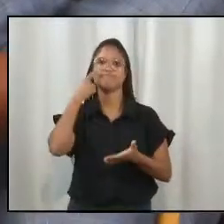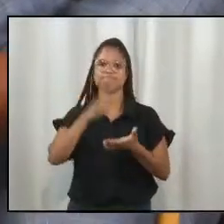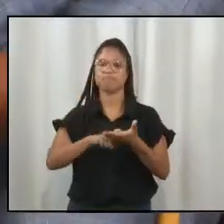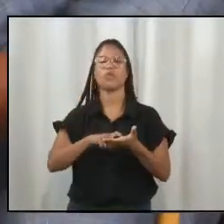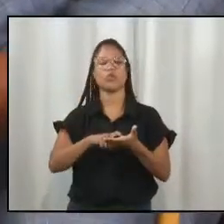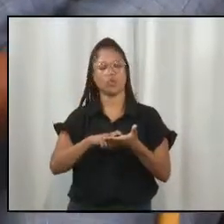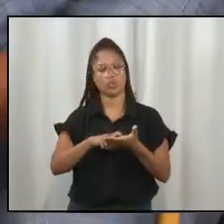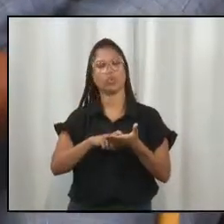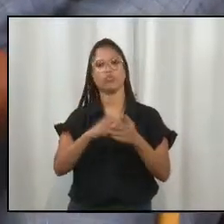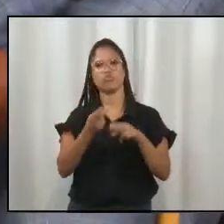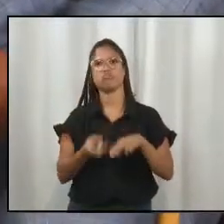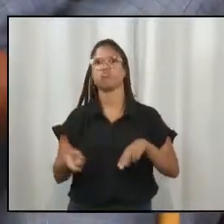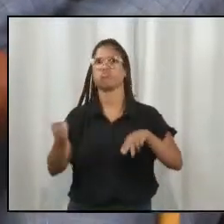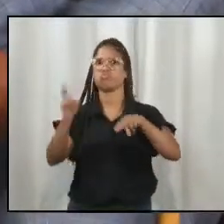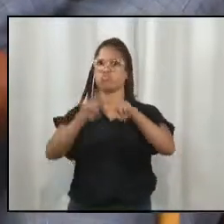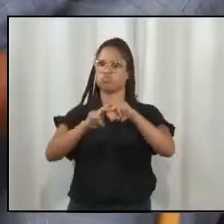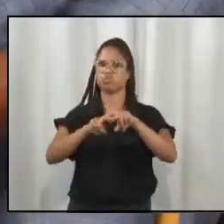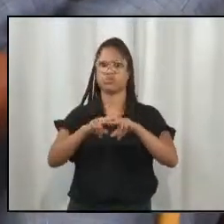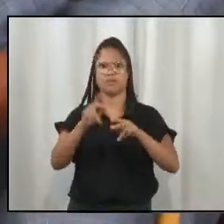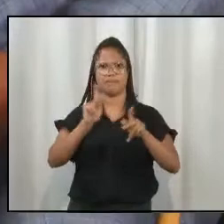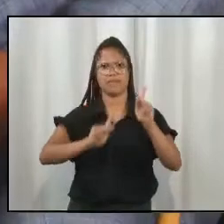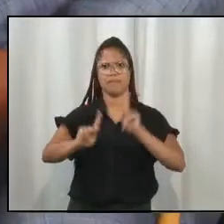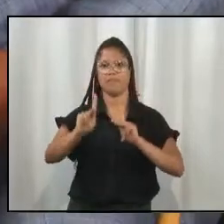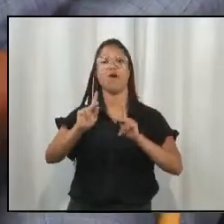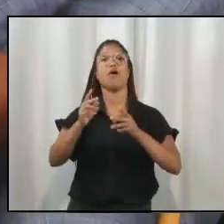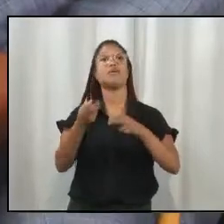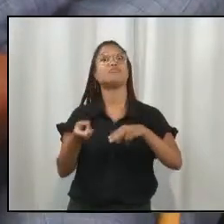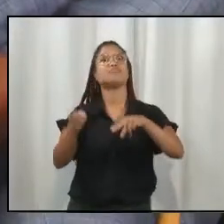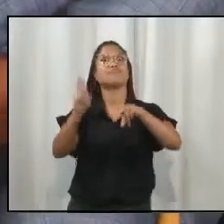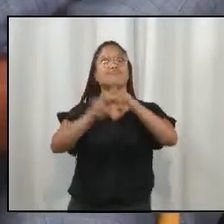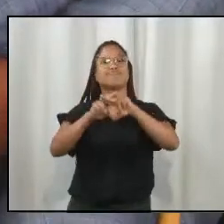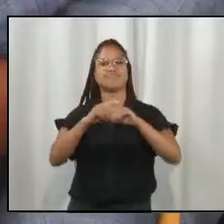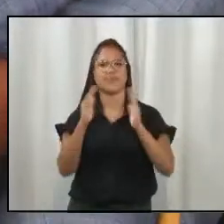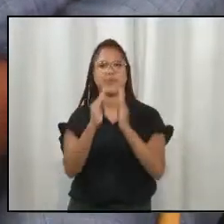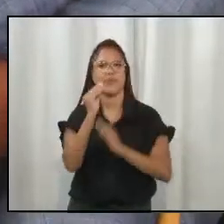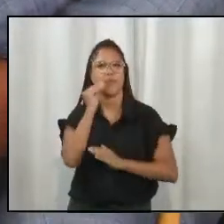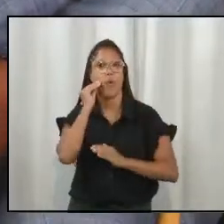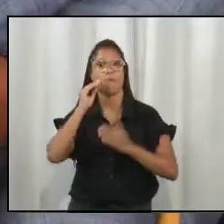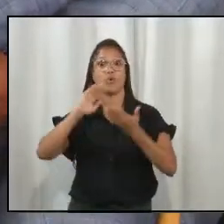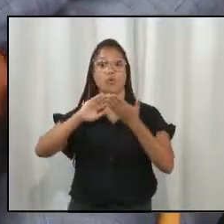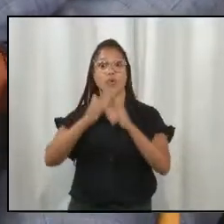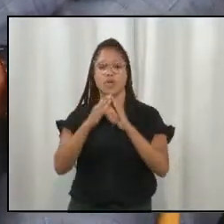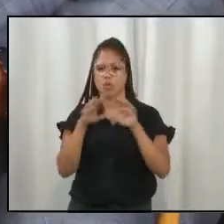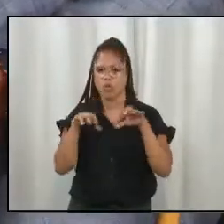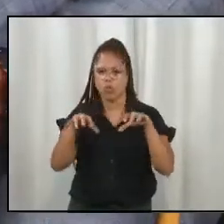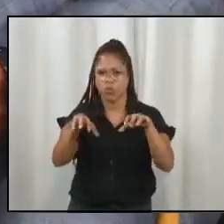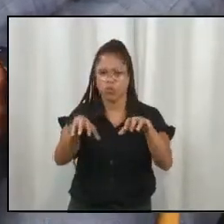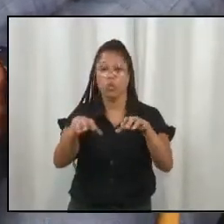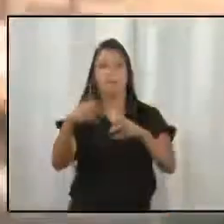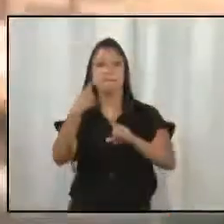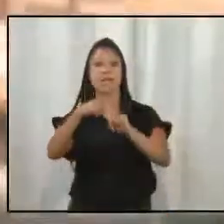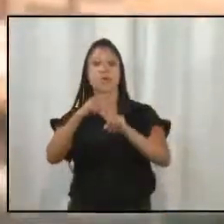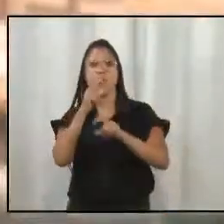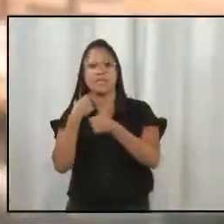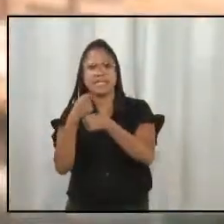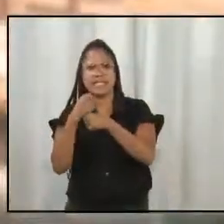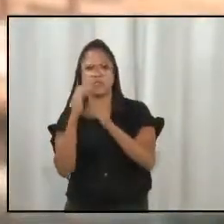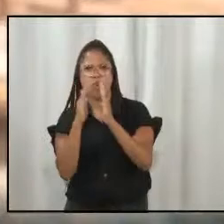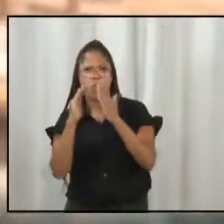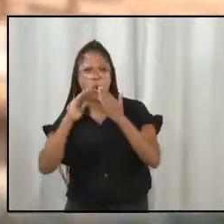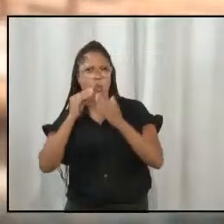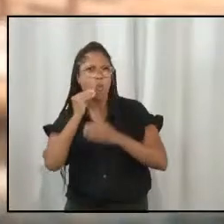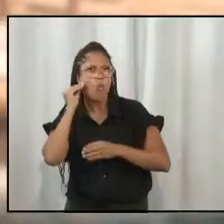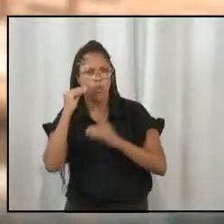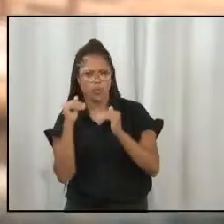in these types of communities, tiny home shelters, as well as different companies that are manufacturing these types of units. There are now